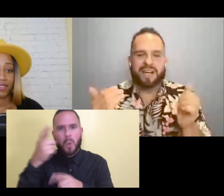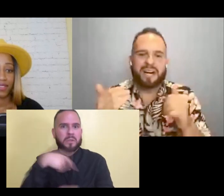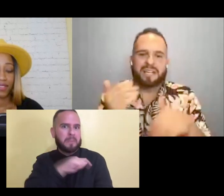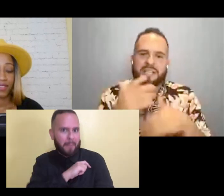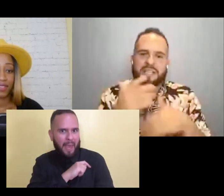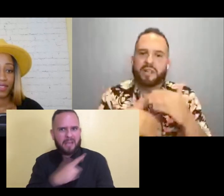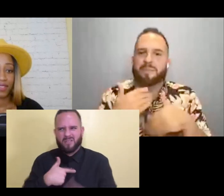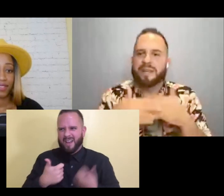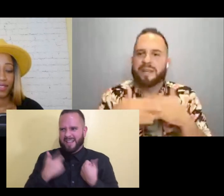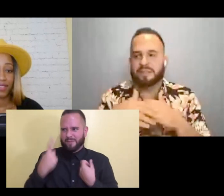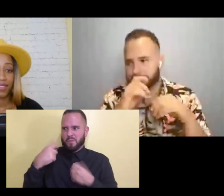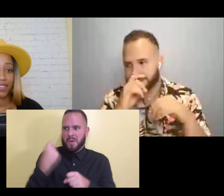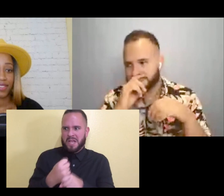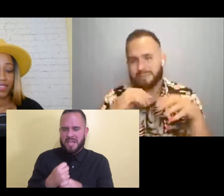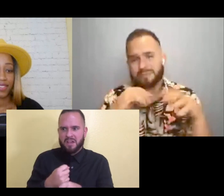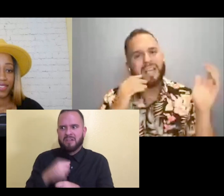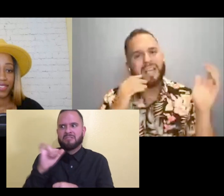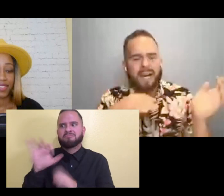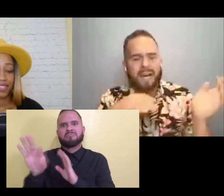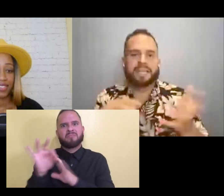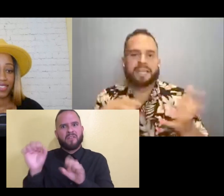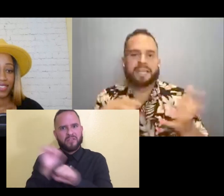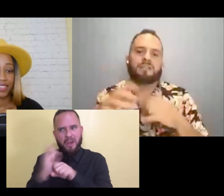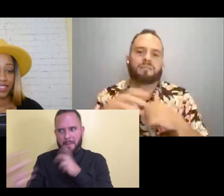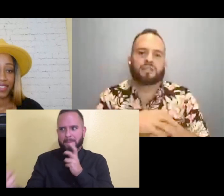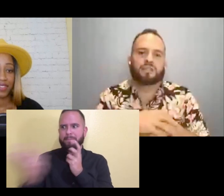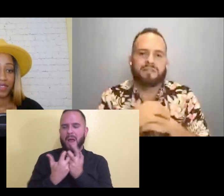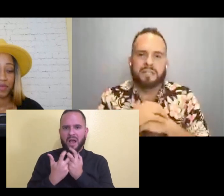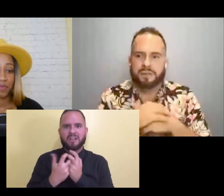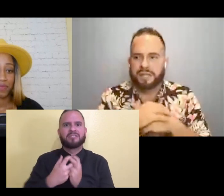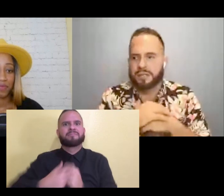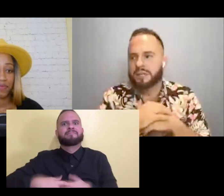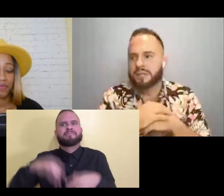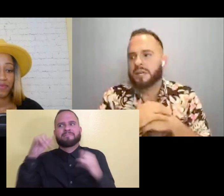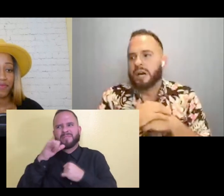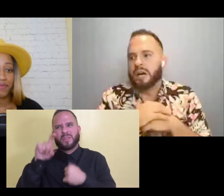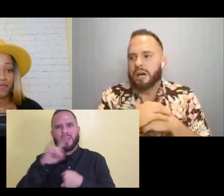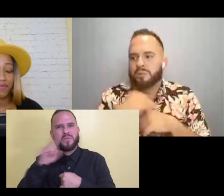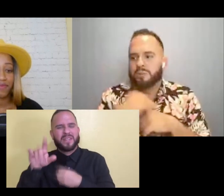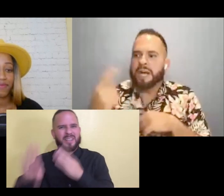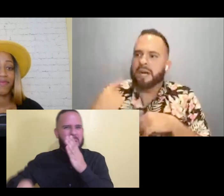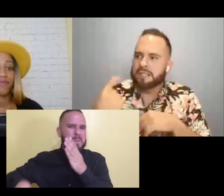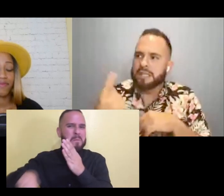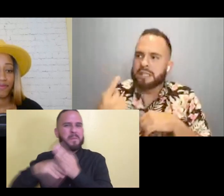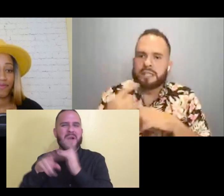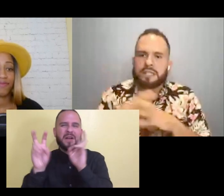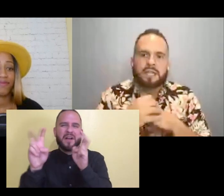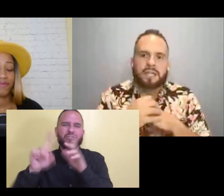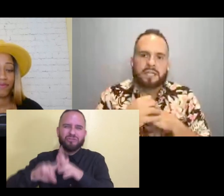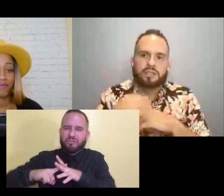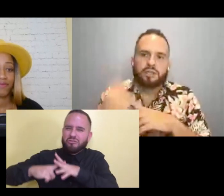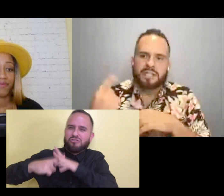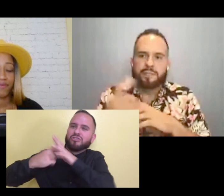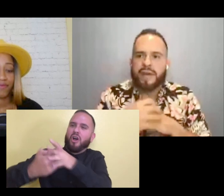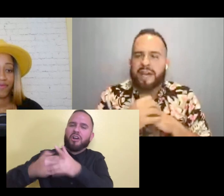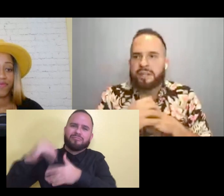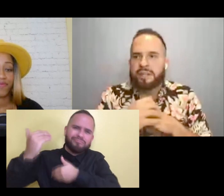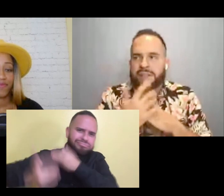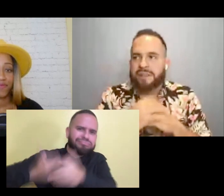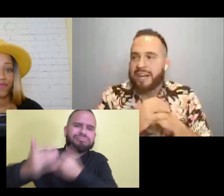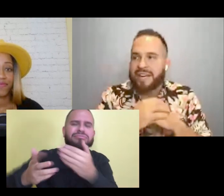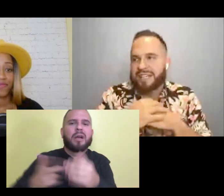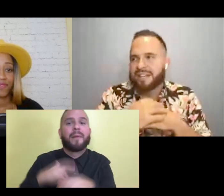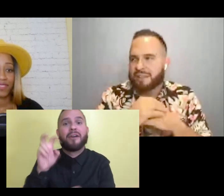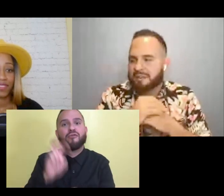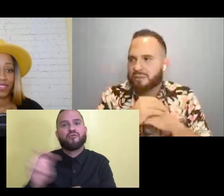oh my gosh. And so that basically kind of kicked off my traveling career. When I got done touring Spain